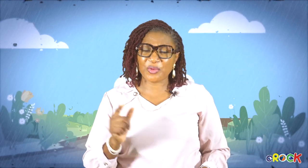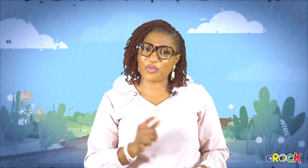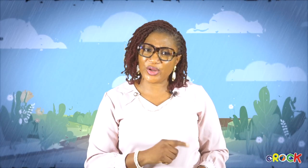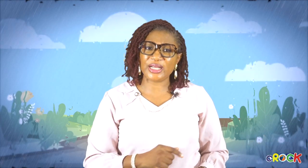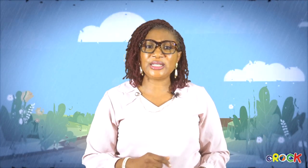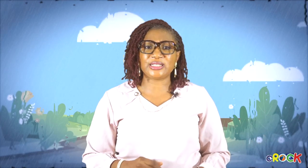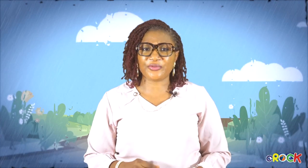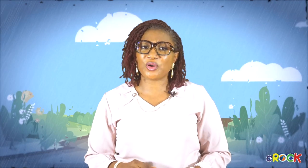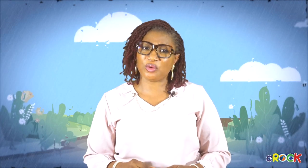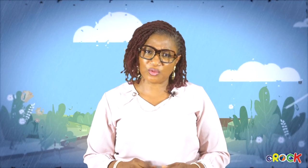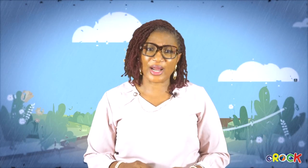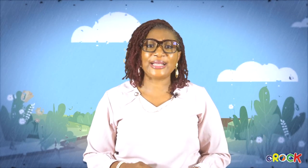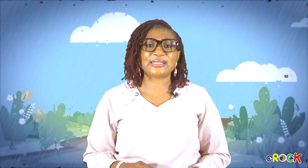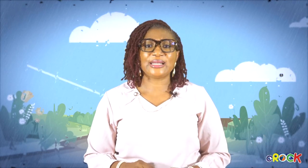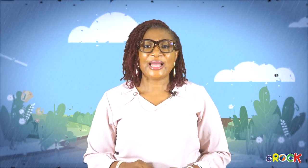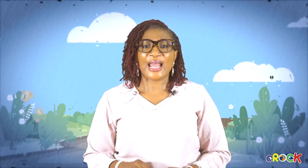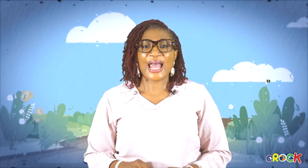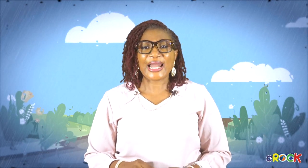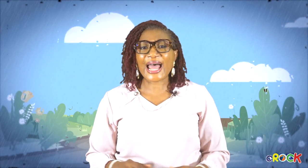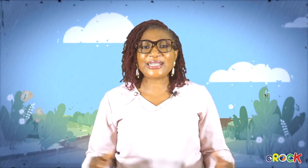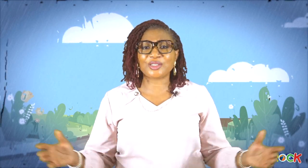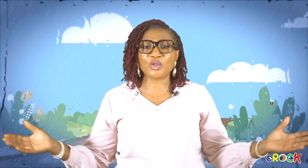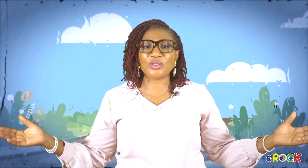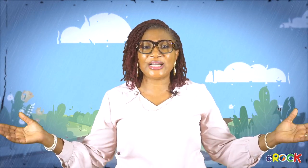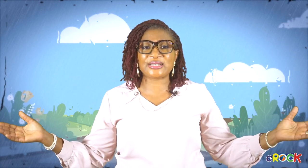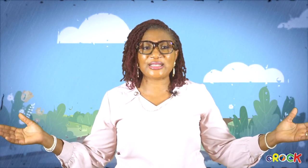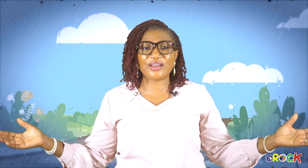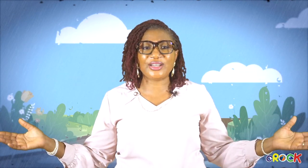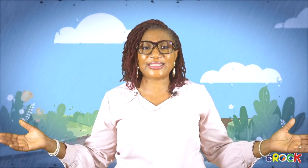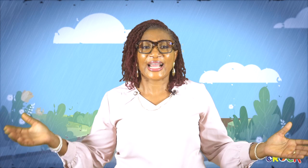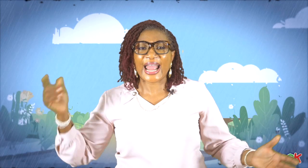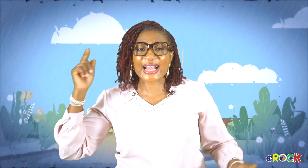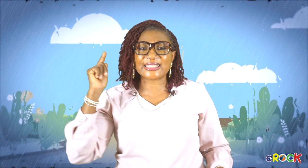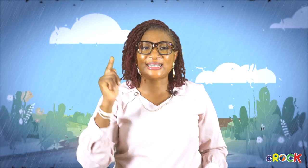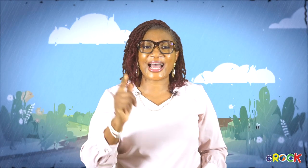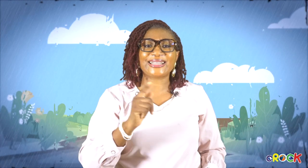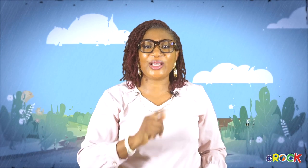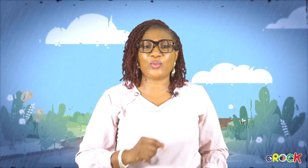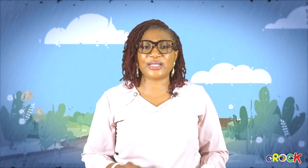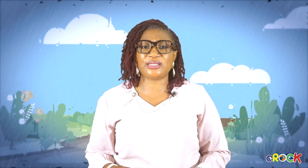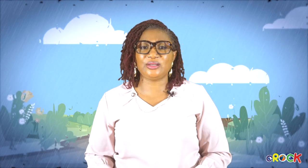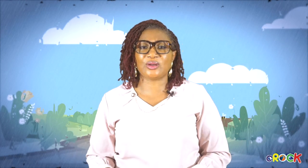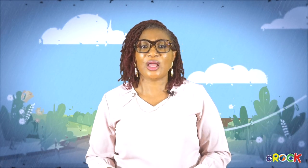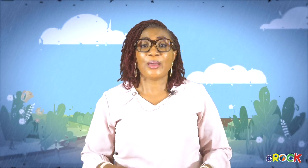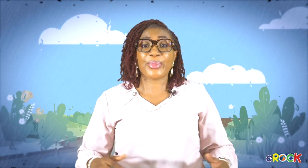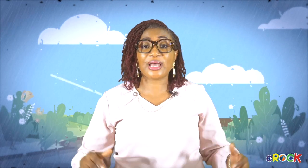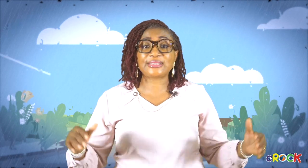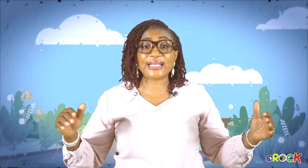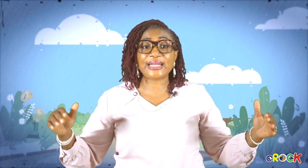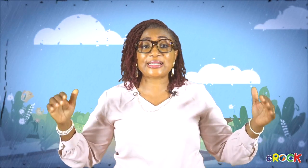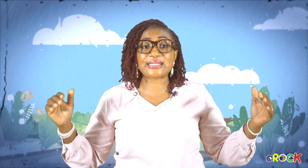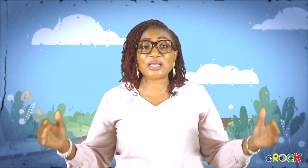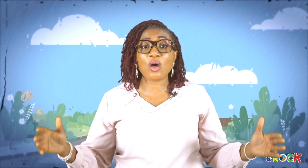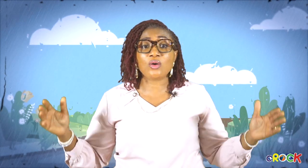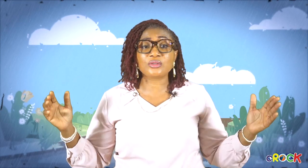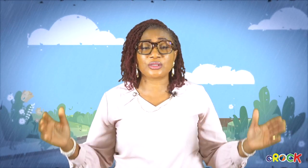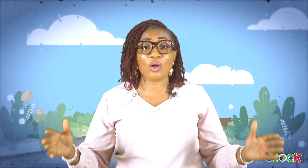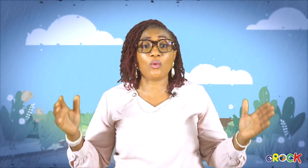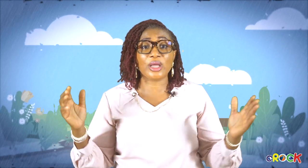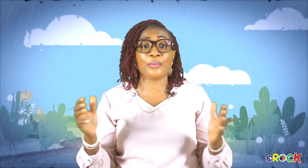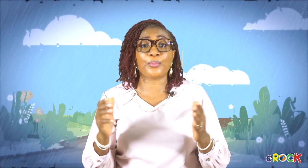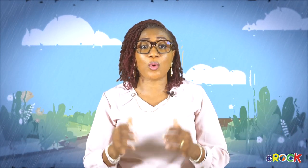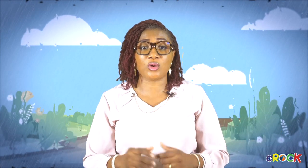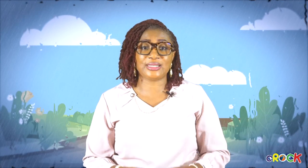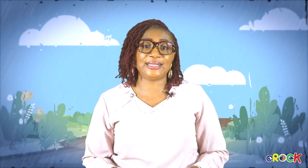can be really difficult, right? Elijah told his servant exactly where to look because it is so,